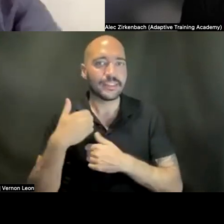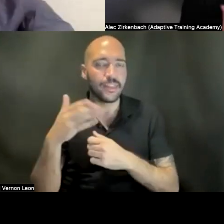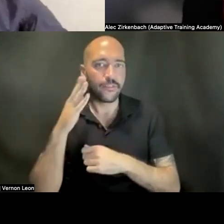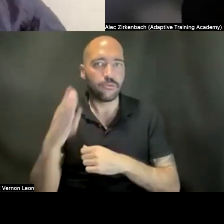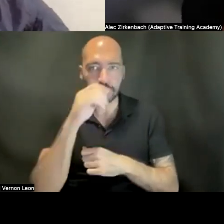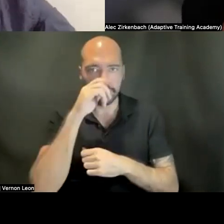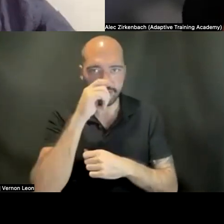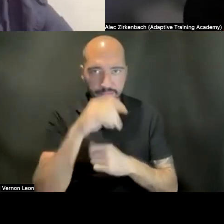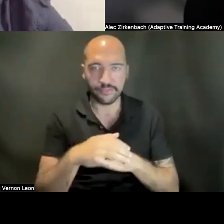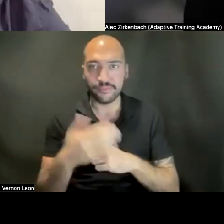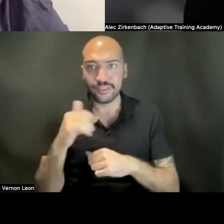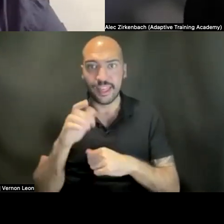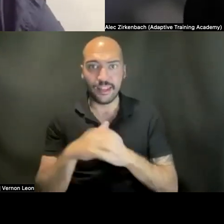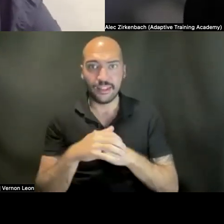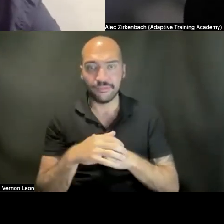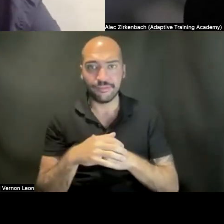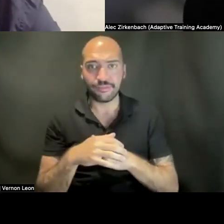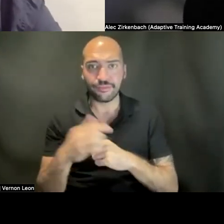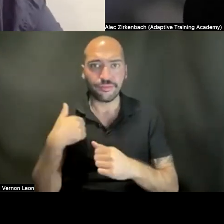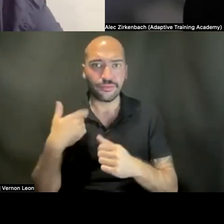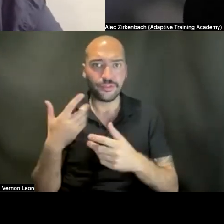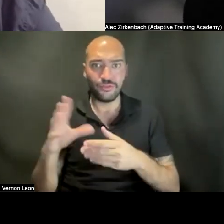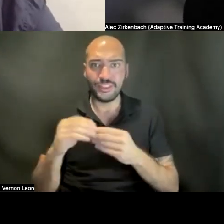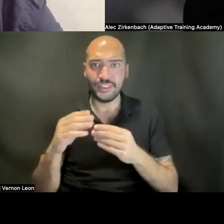This is Alec. I already said